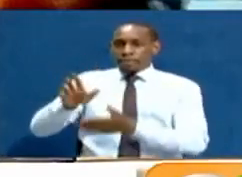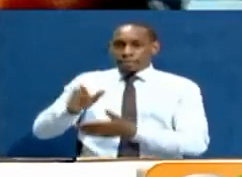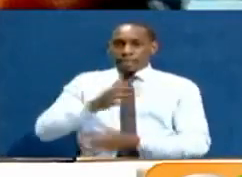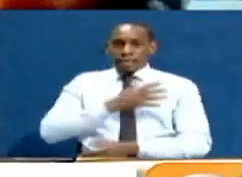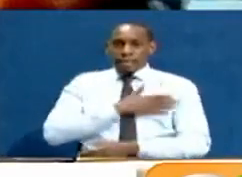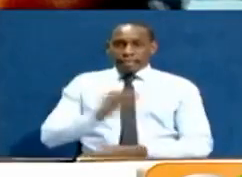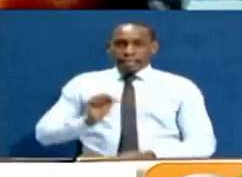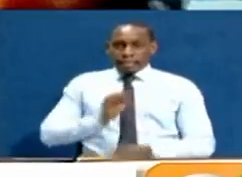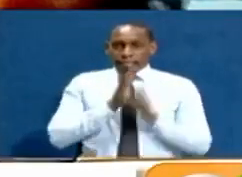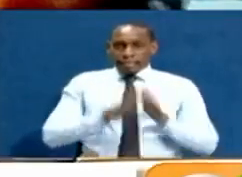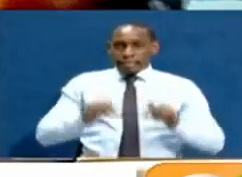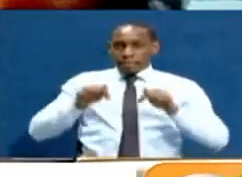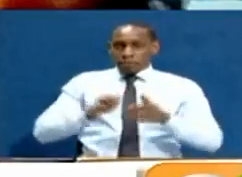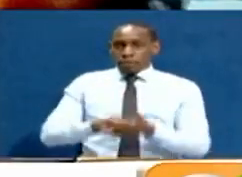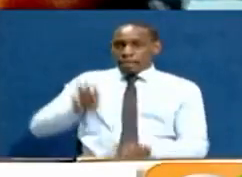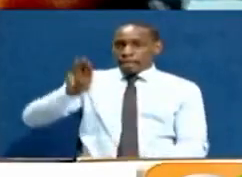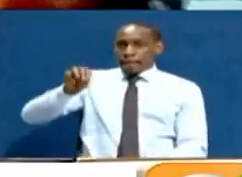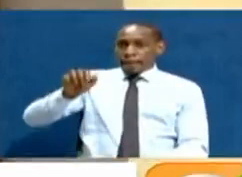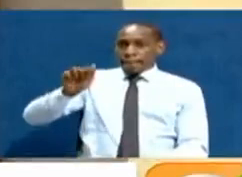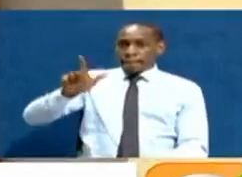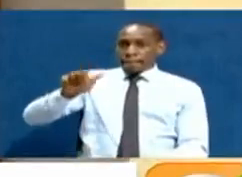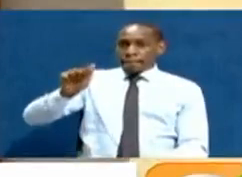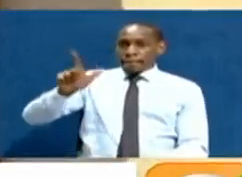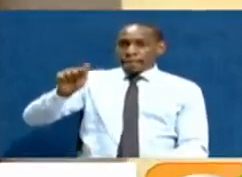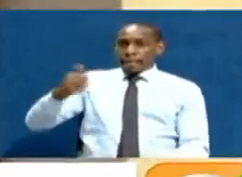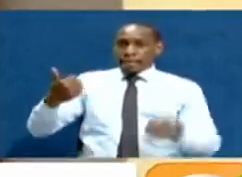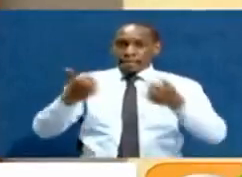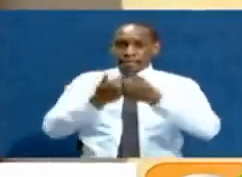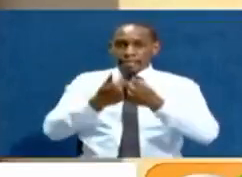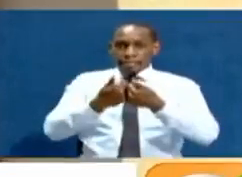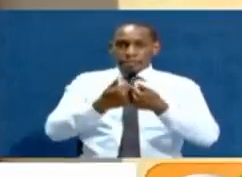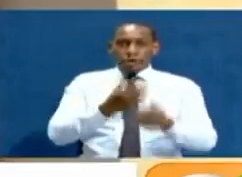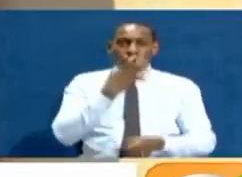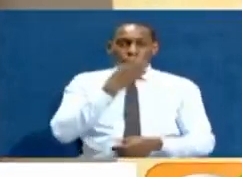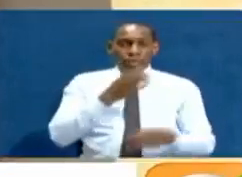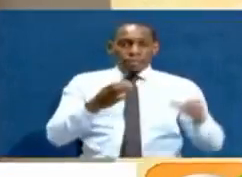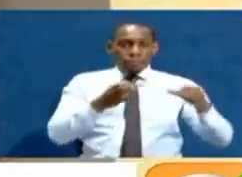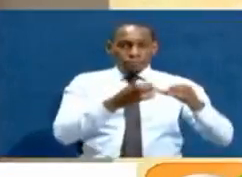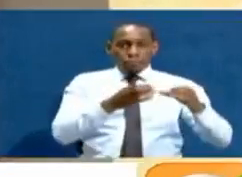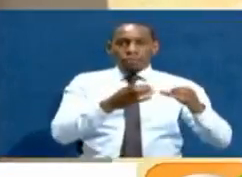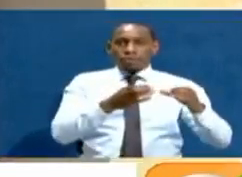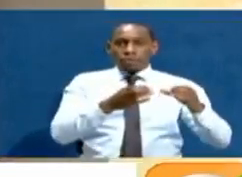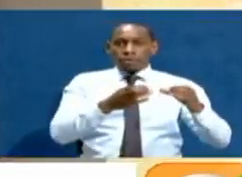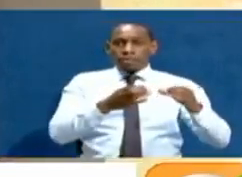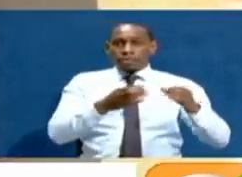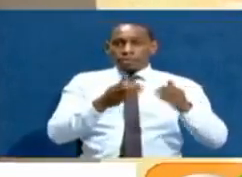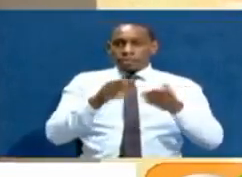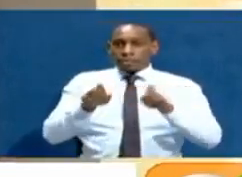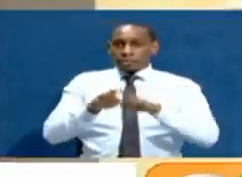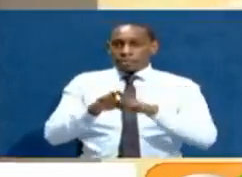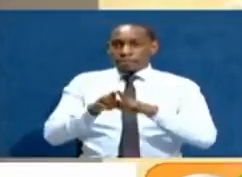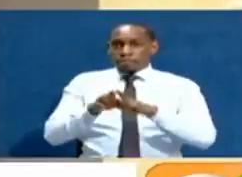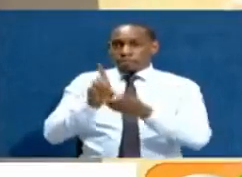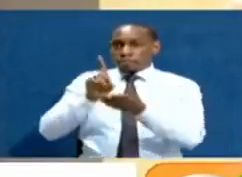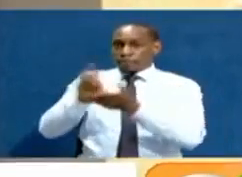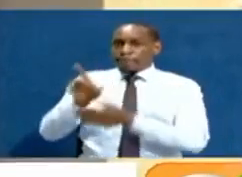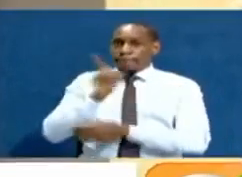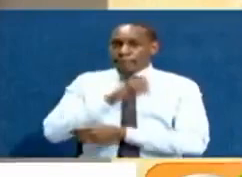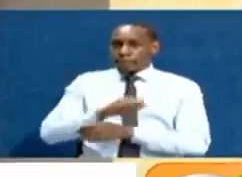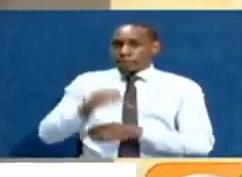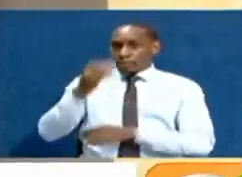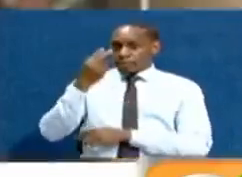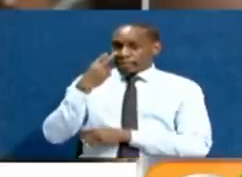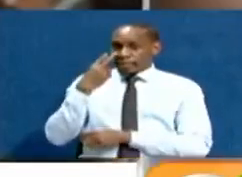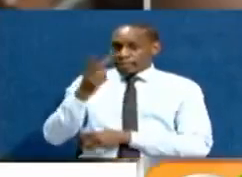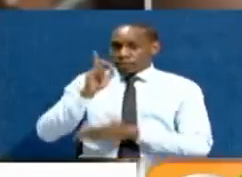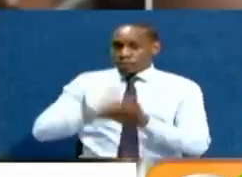senators earlier today. Now, Malala, who has been at loggerheads with the dominant ODM party in the coalition, was targeted for removal for what is